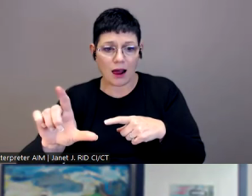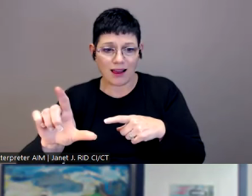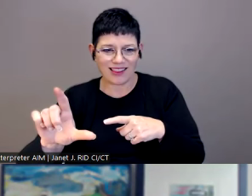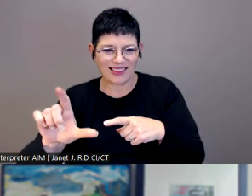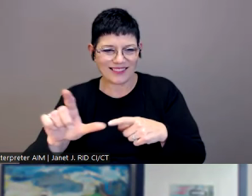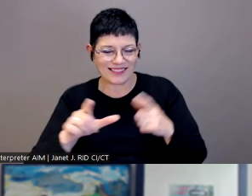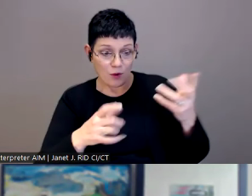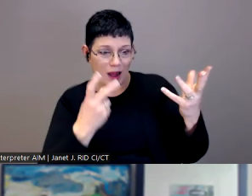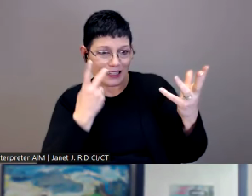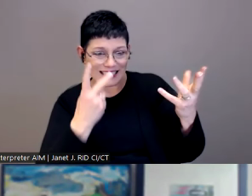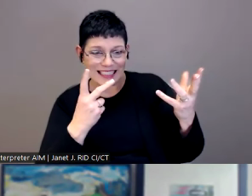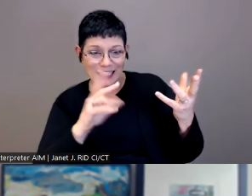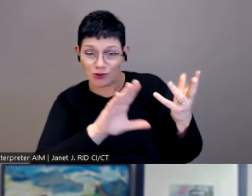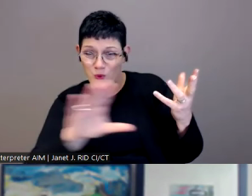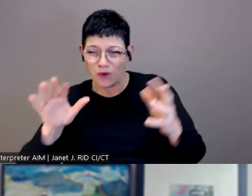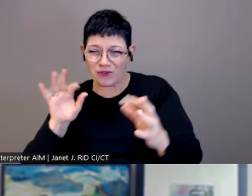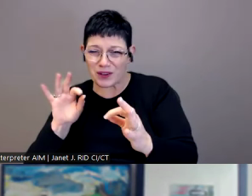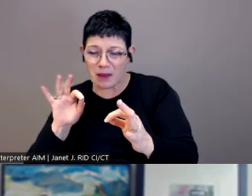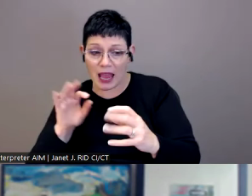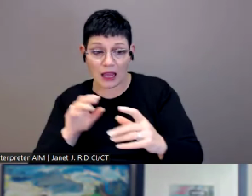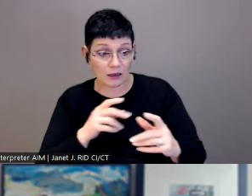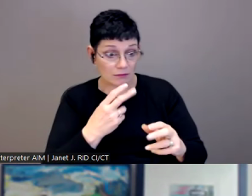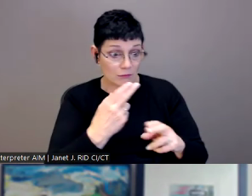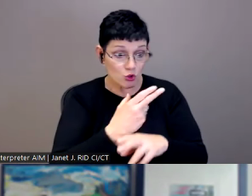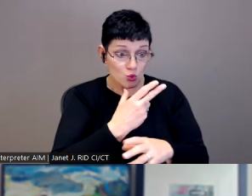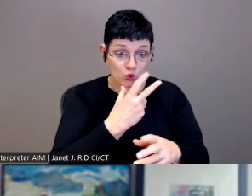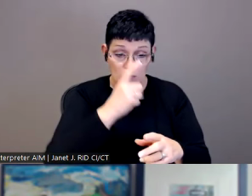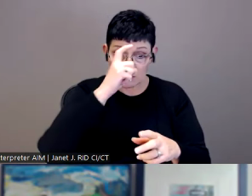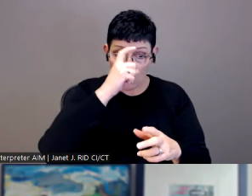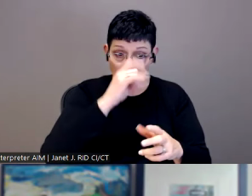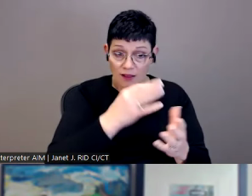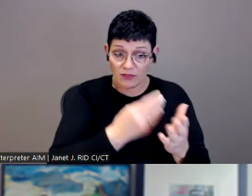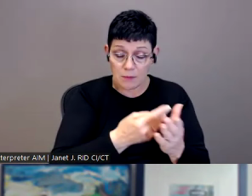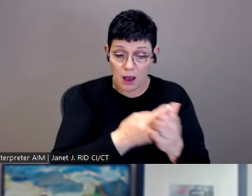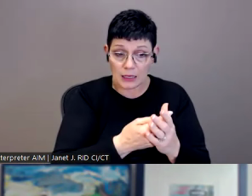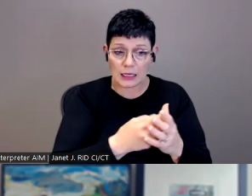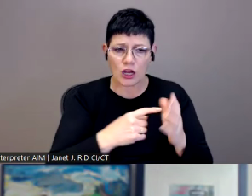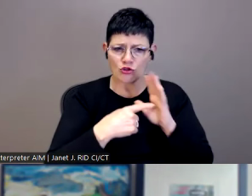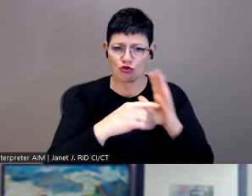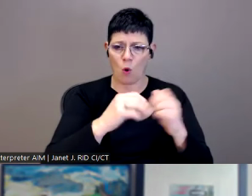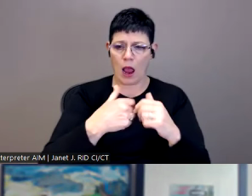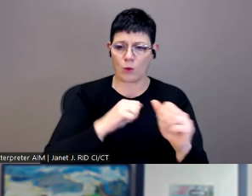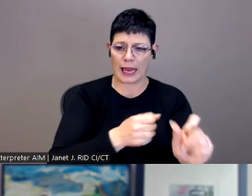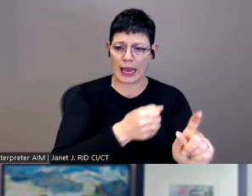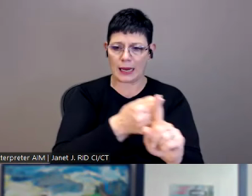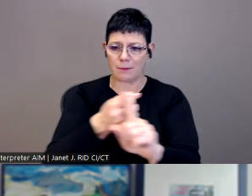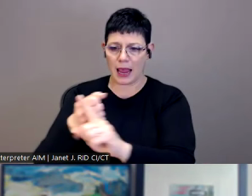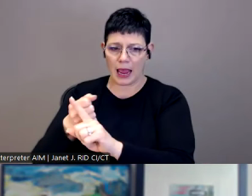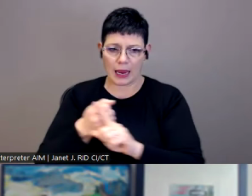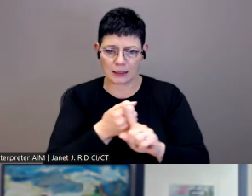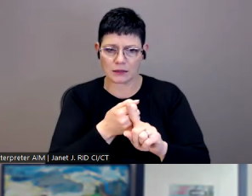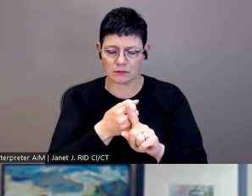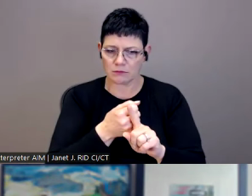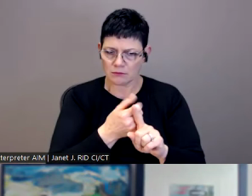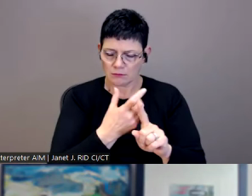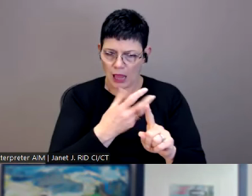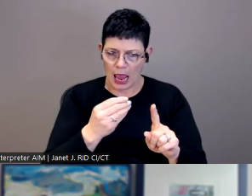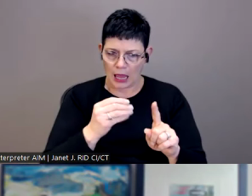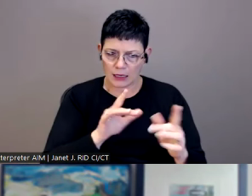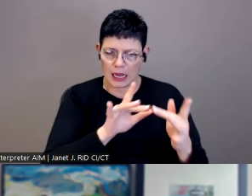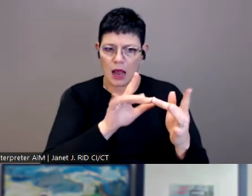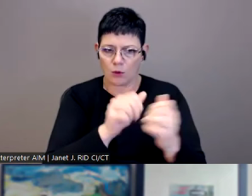to this webinar, to demonstrate the reach that the content has. And it would be of